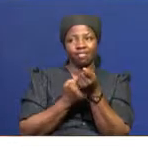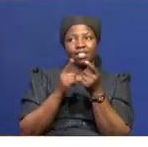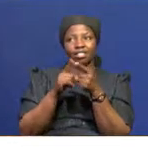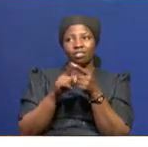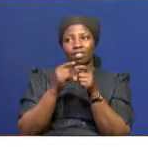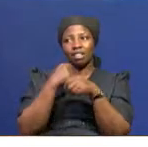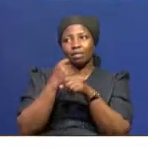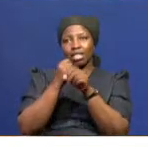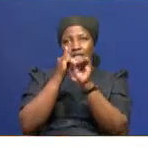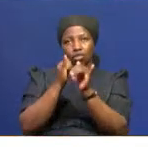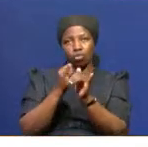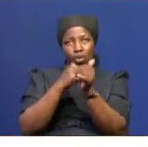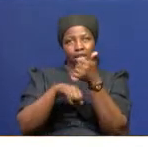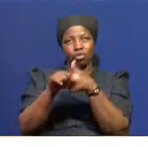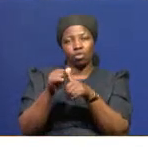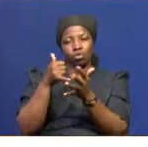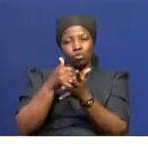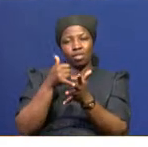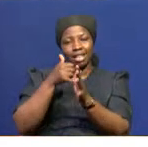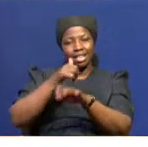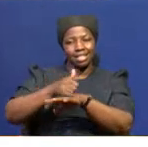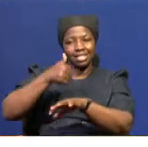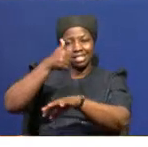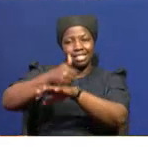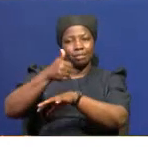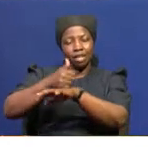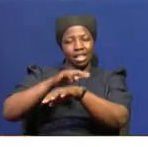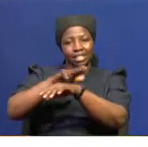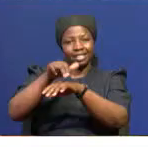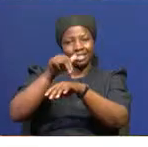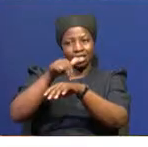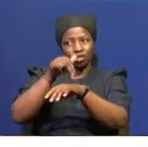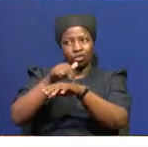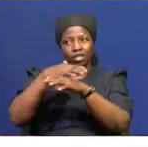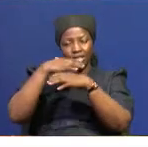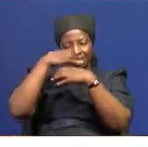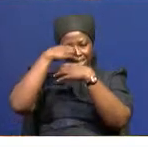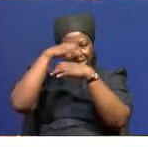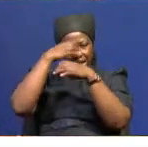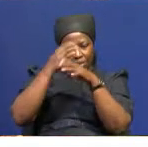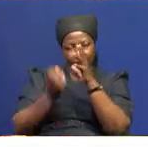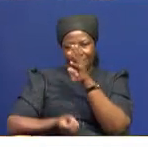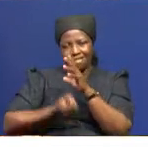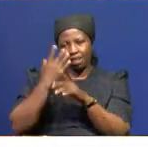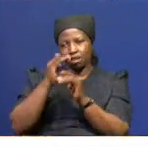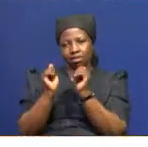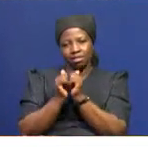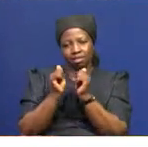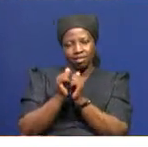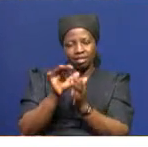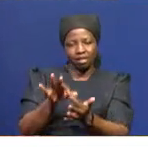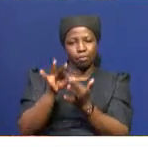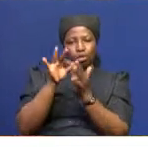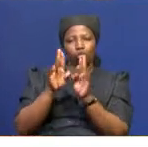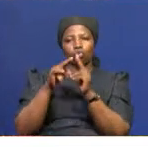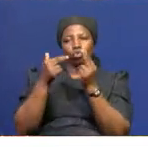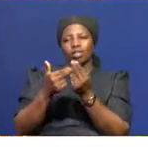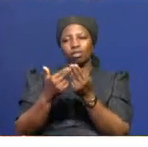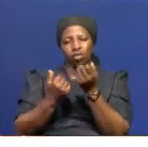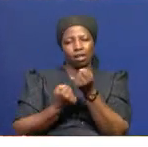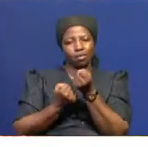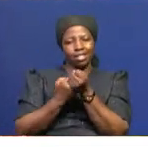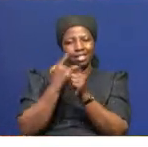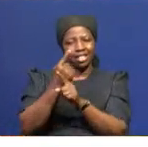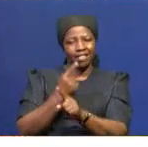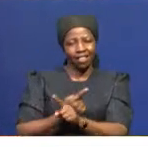modernization efforts, including establishment of a national forensic laboratory to create 10 specialized units to handle different aspects